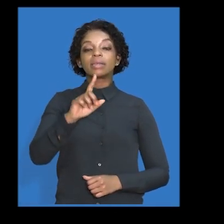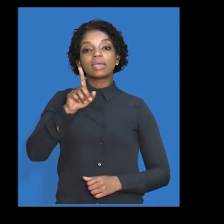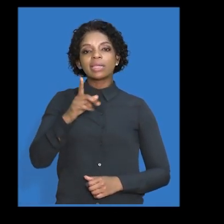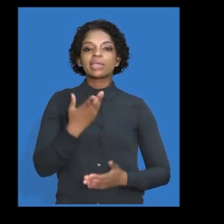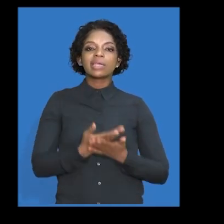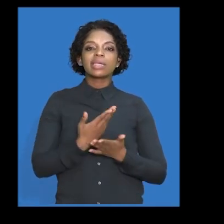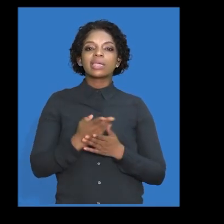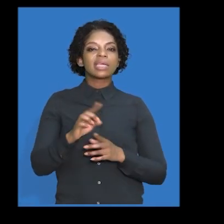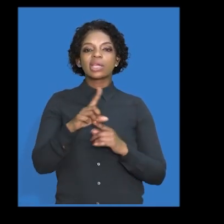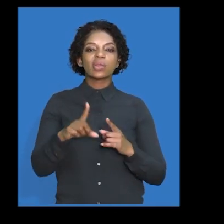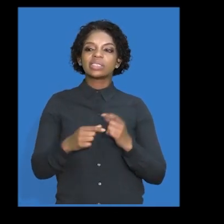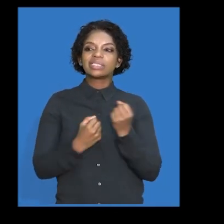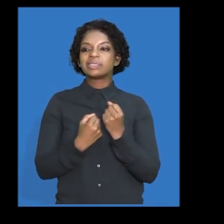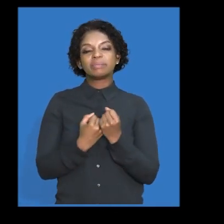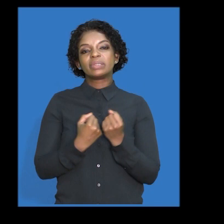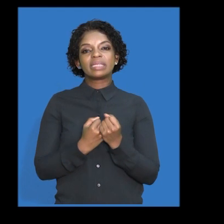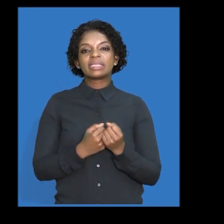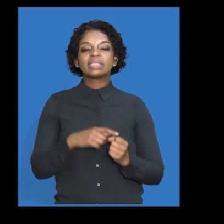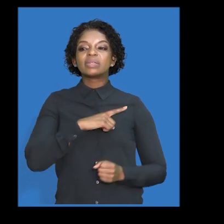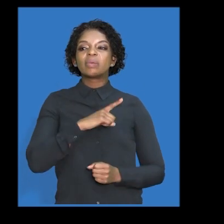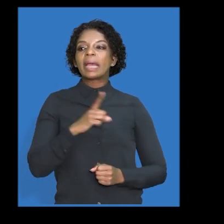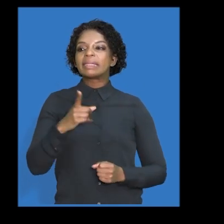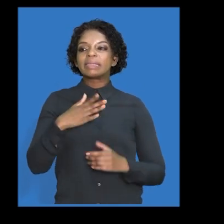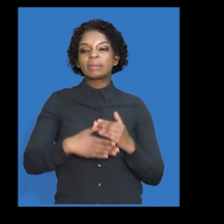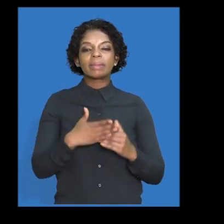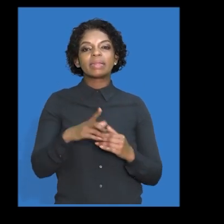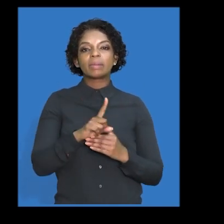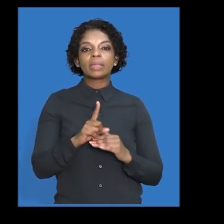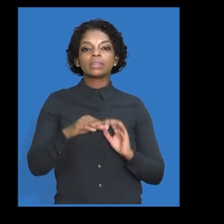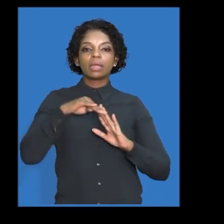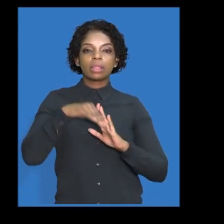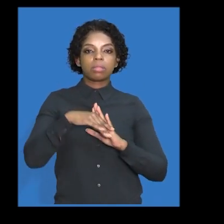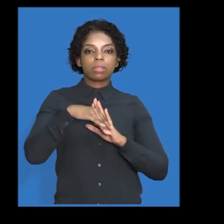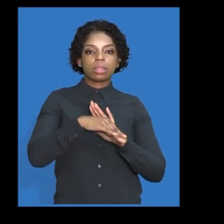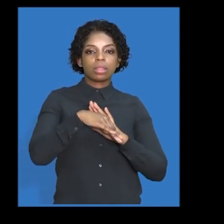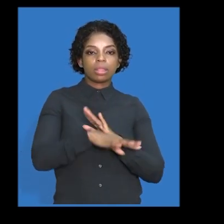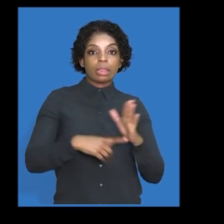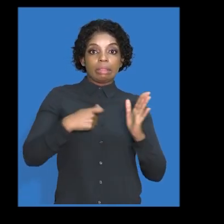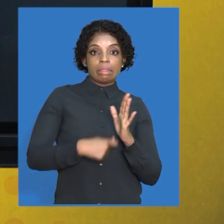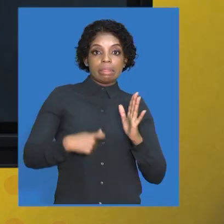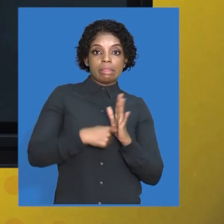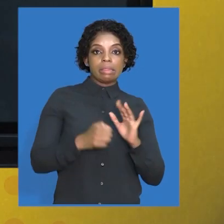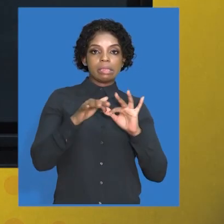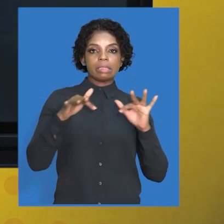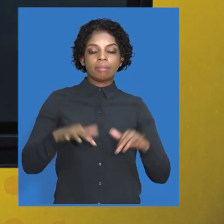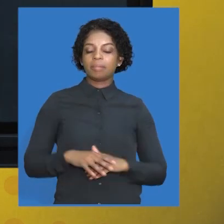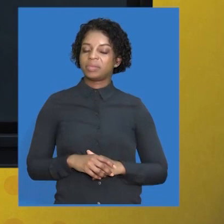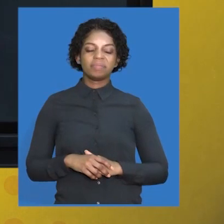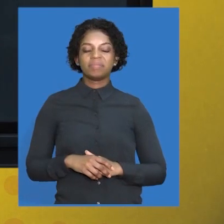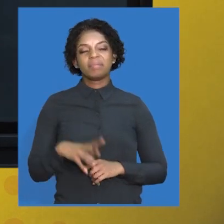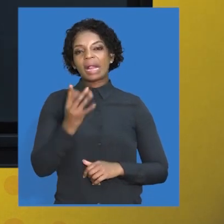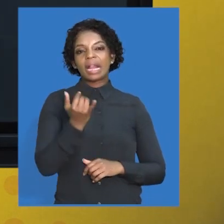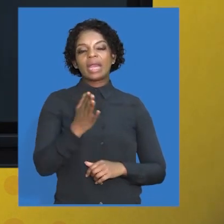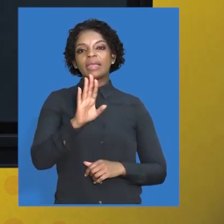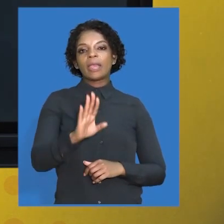not buy their products or services, resulting in a decrease in sales. So potentially, like the